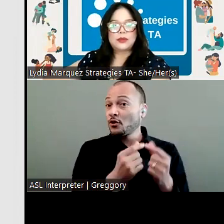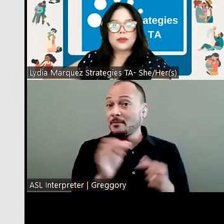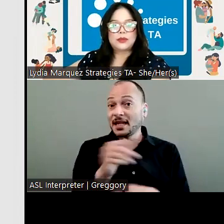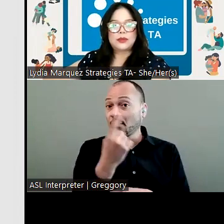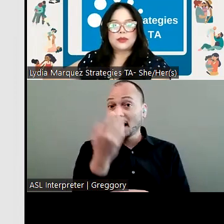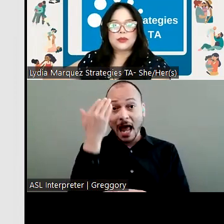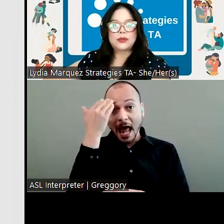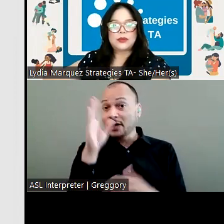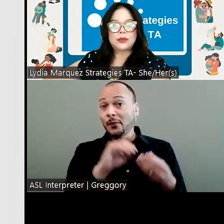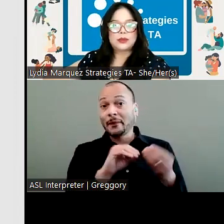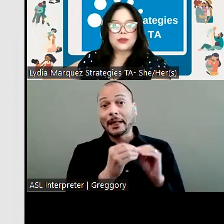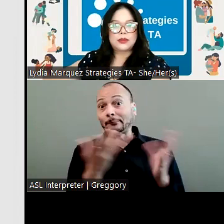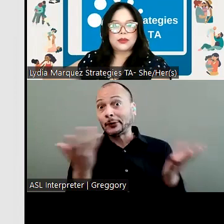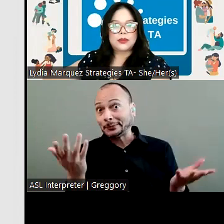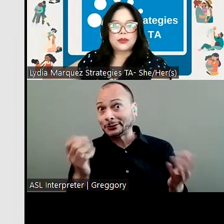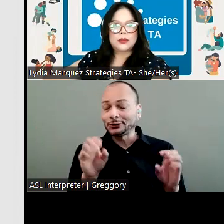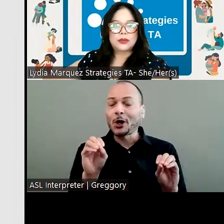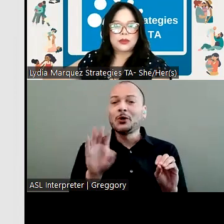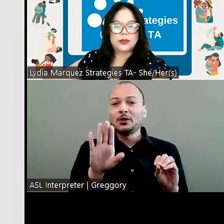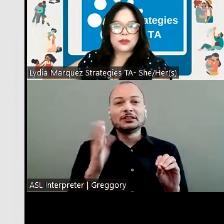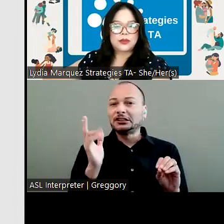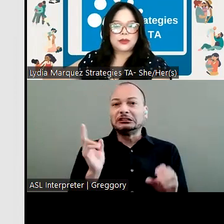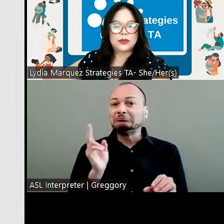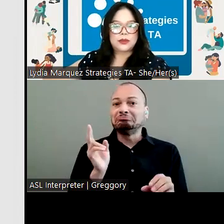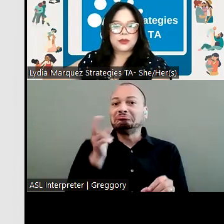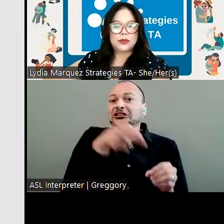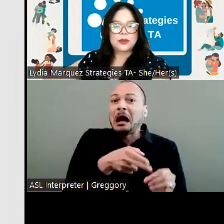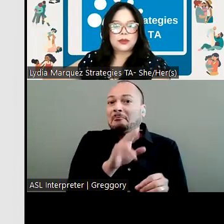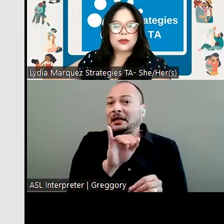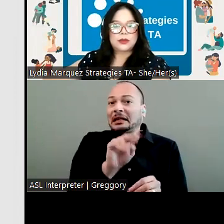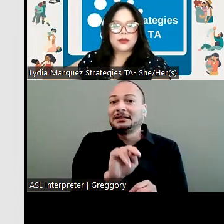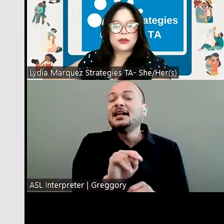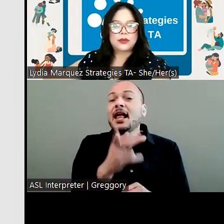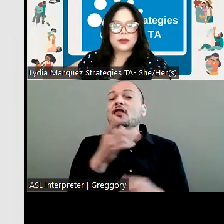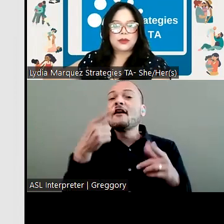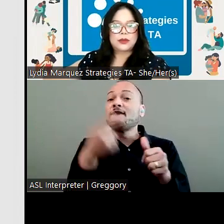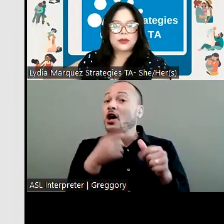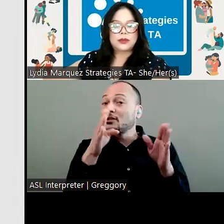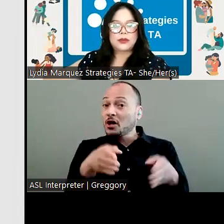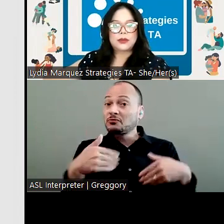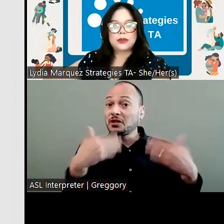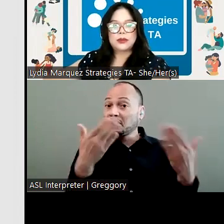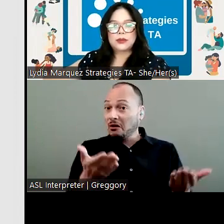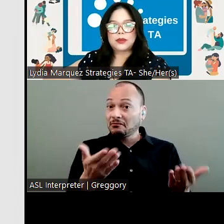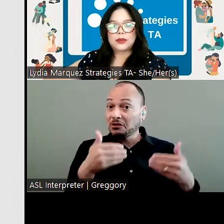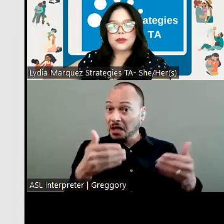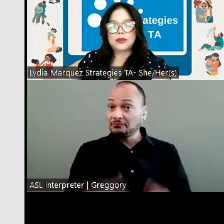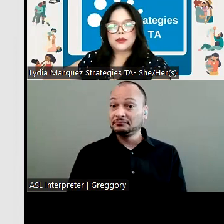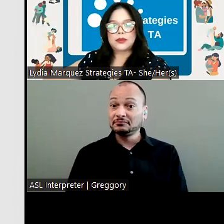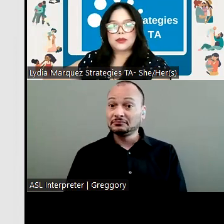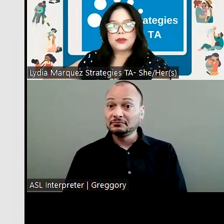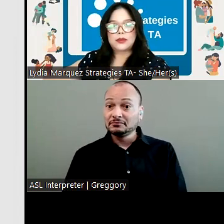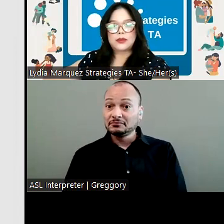I don't know the numbers, so you just jump in. The first person to want to give us some headlines from their group?